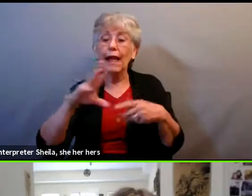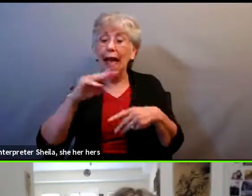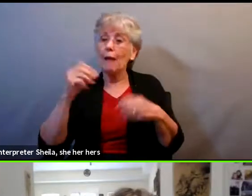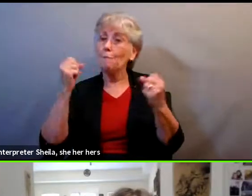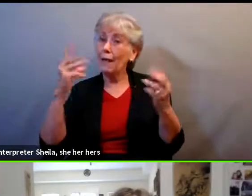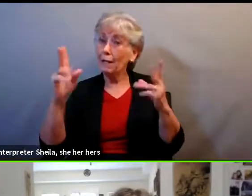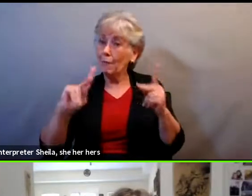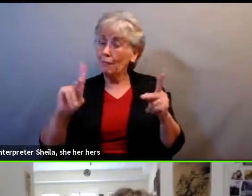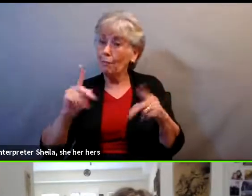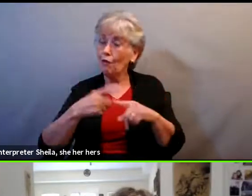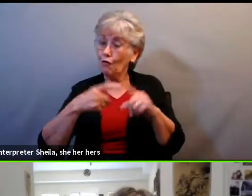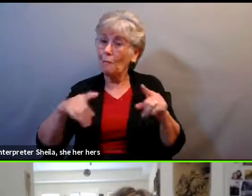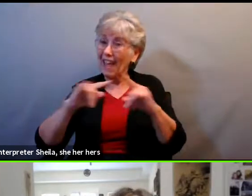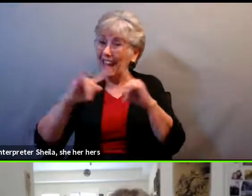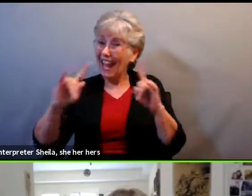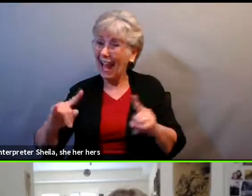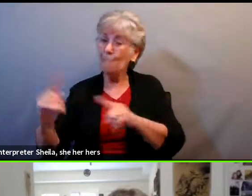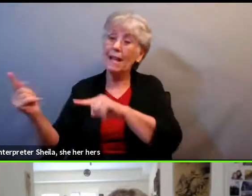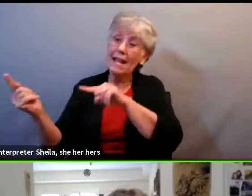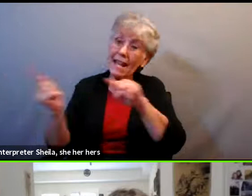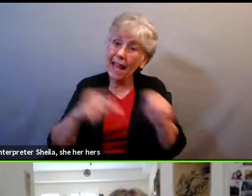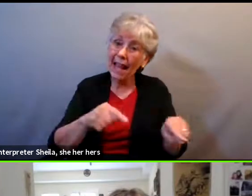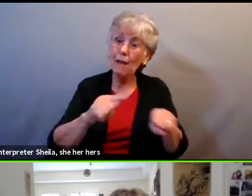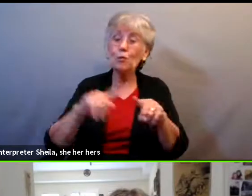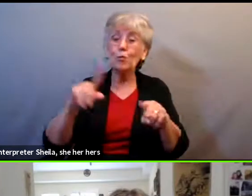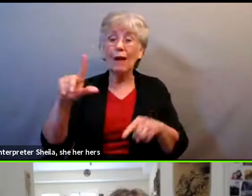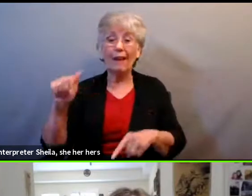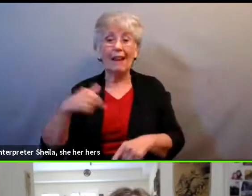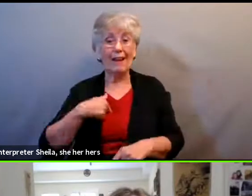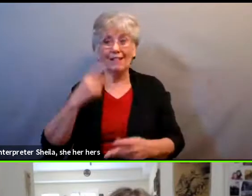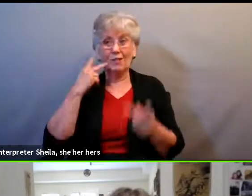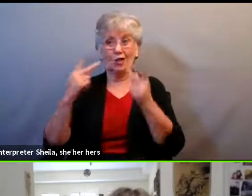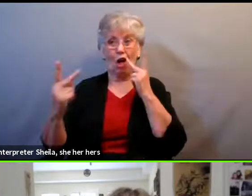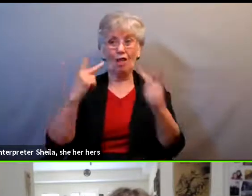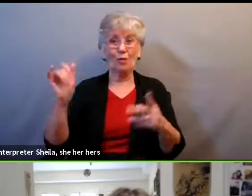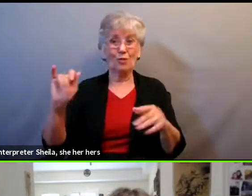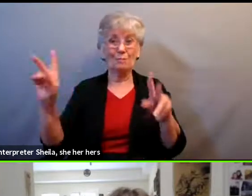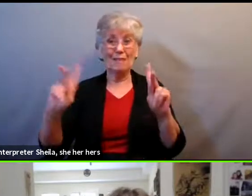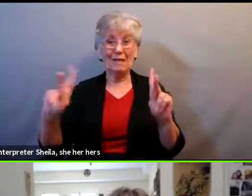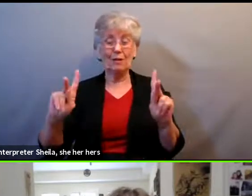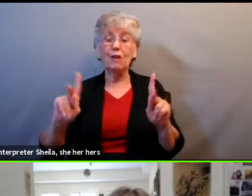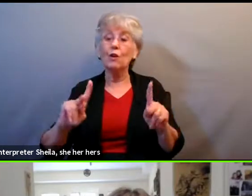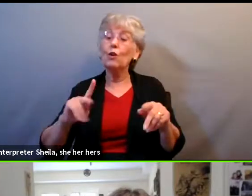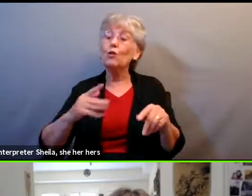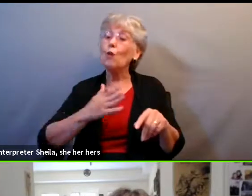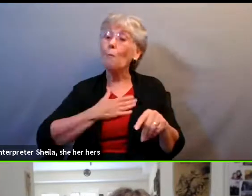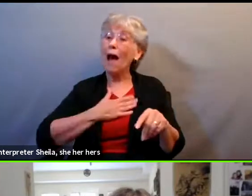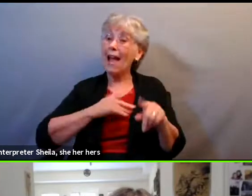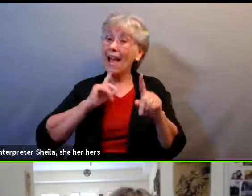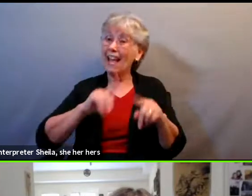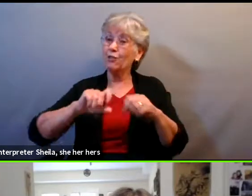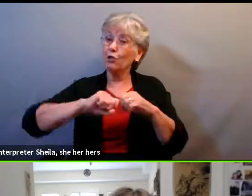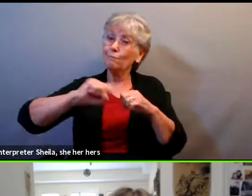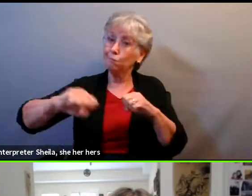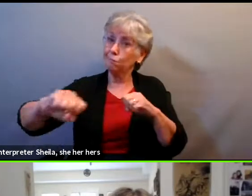to LA. And so I saw them. So a long answer to your question.